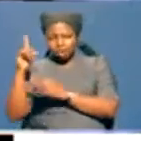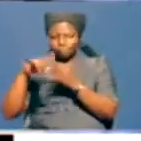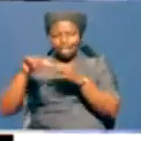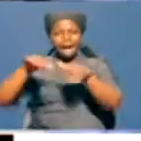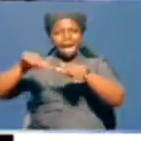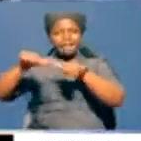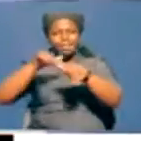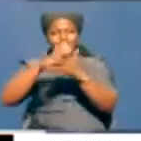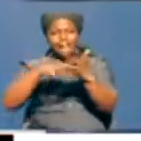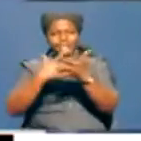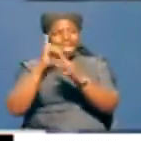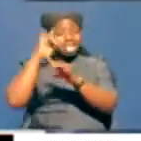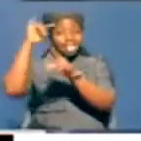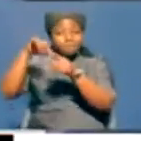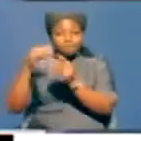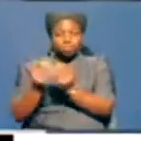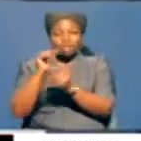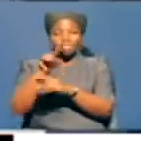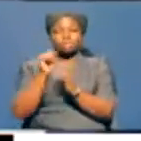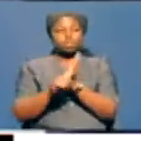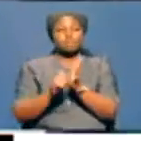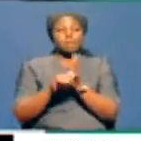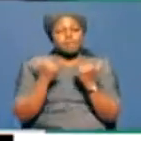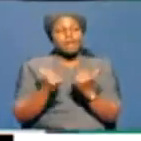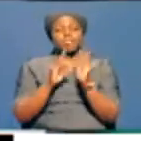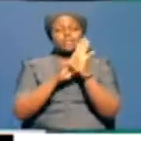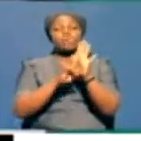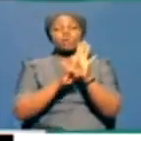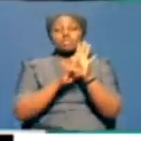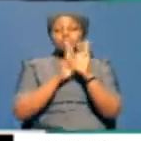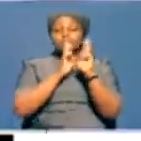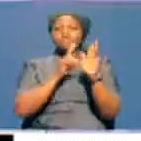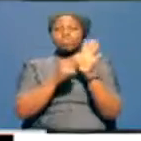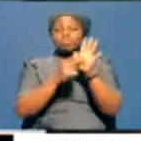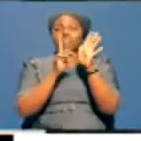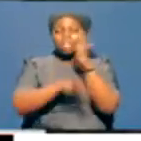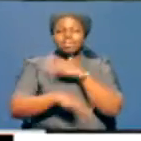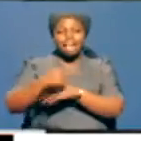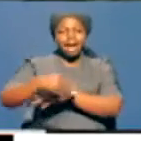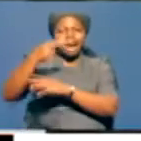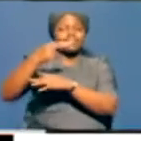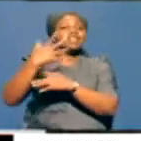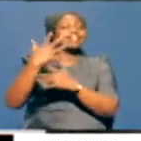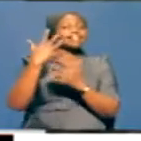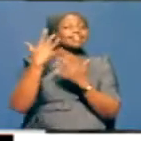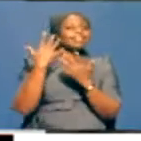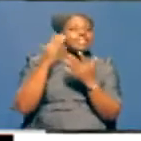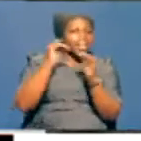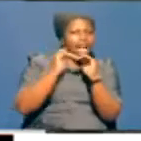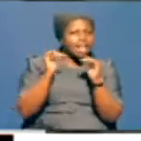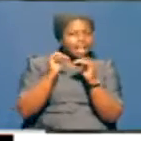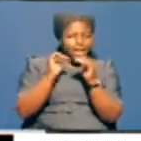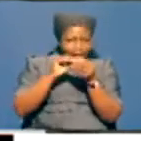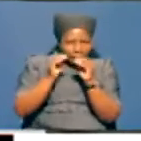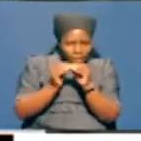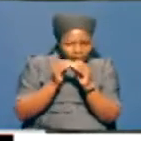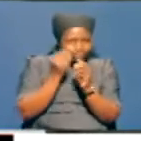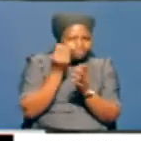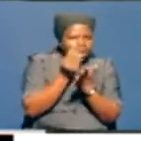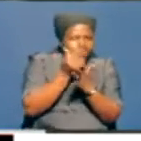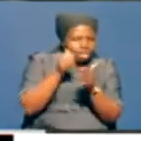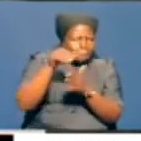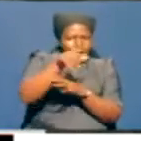at addressing this problem. The report shows that highest proportion of the non-remitted deductions was owed by government agencies